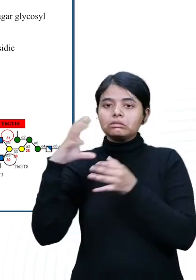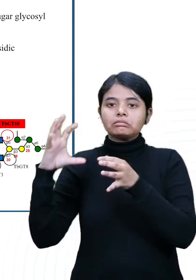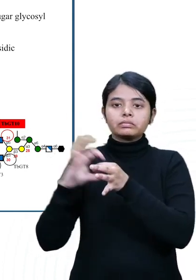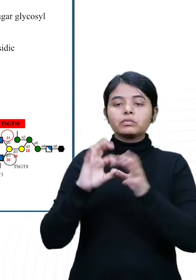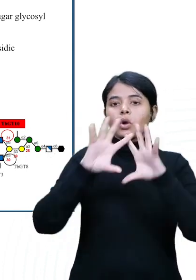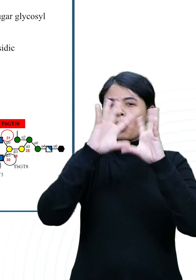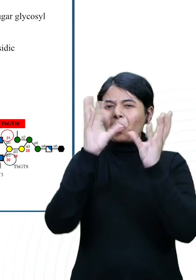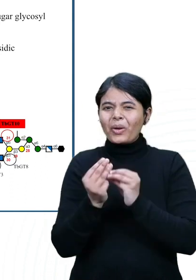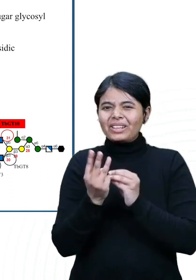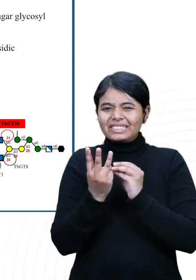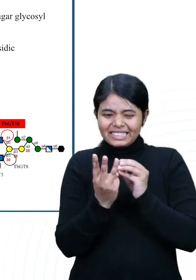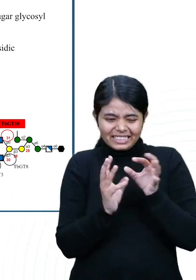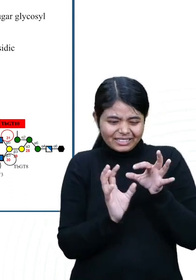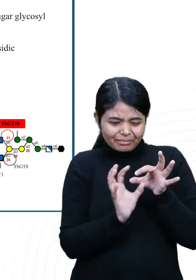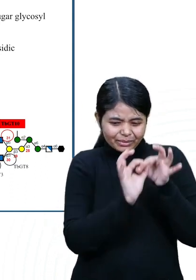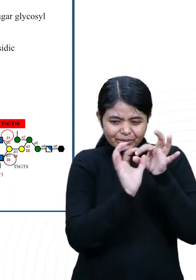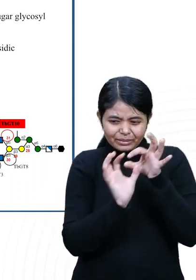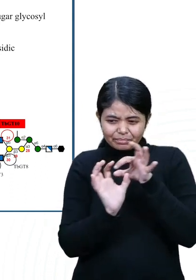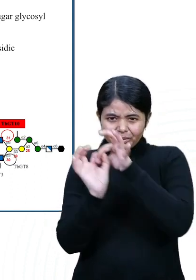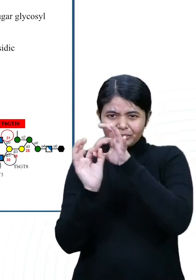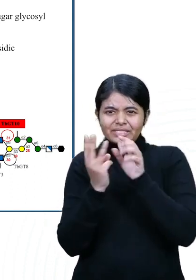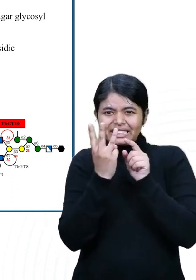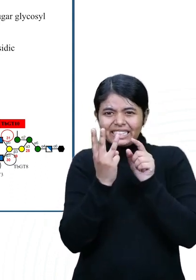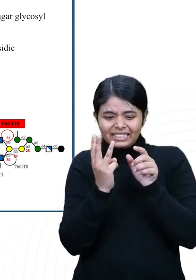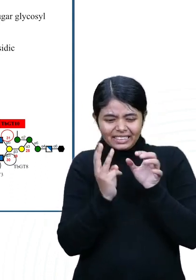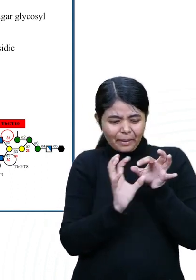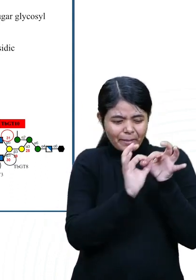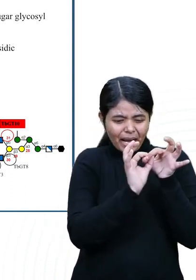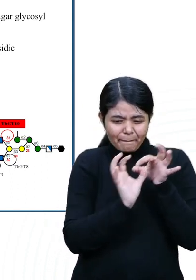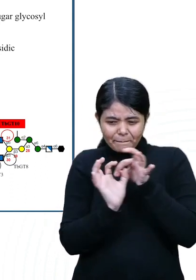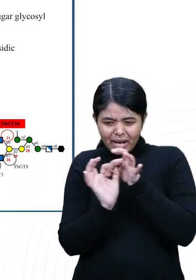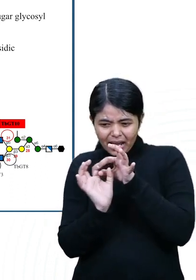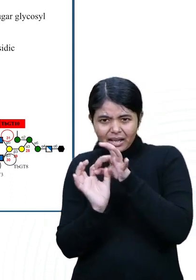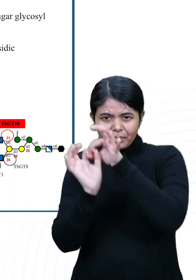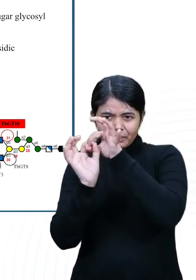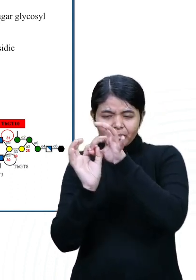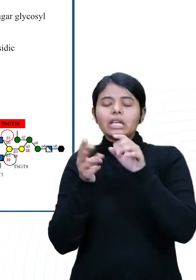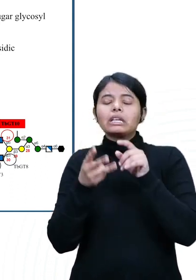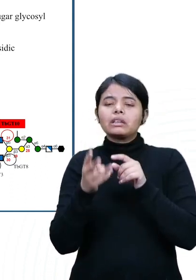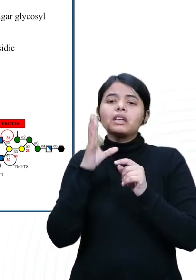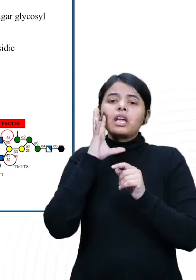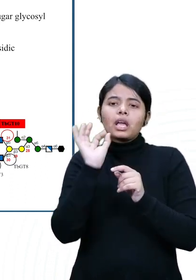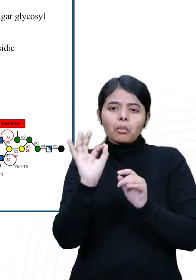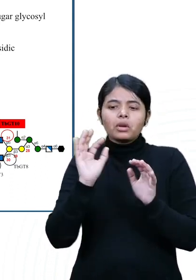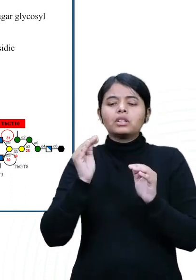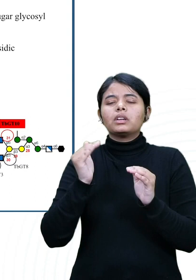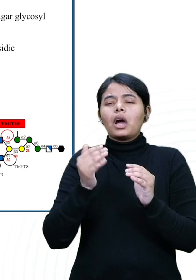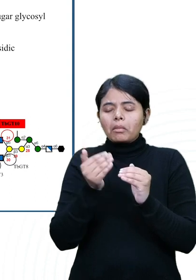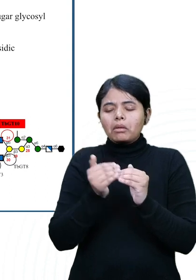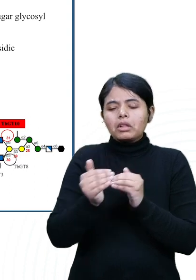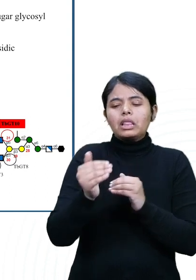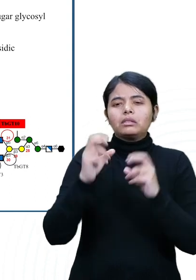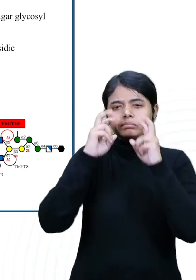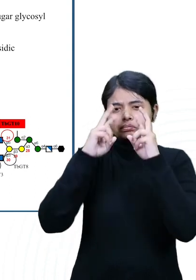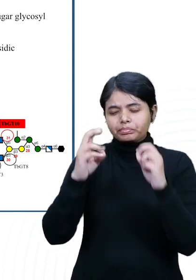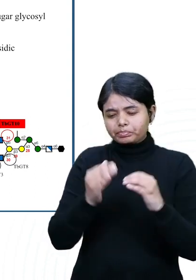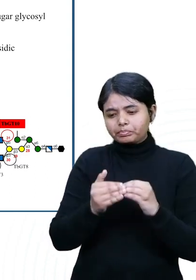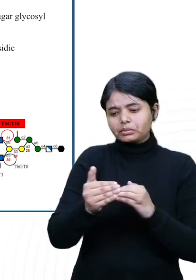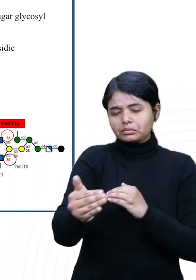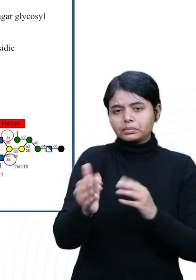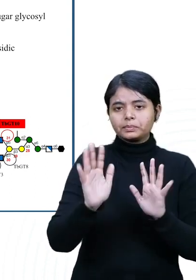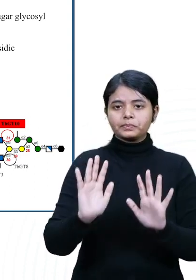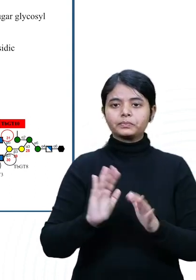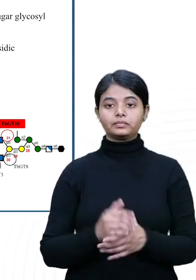are characterized in Trypanosoma brucei so far, and there are other 19 putative UDP gal or UDP glucanic dependent